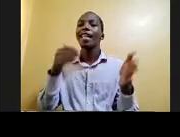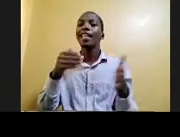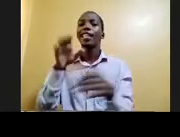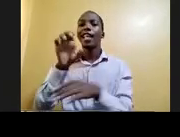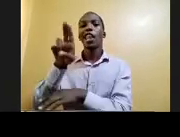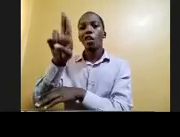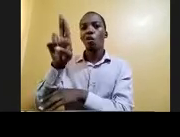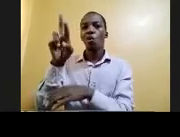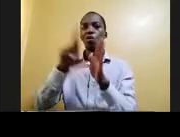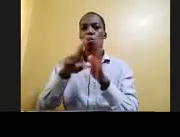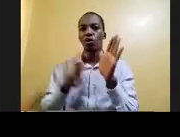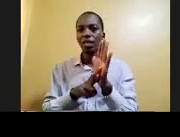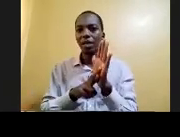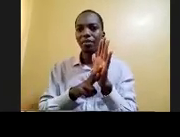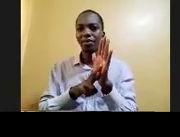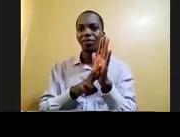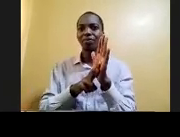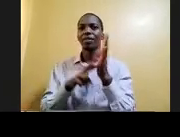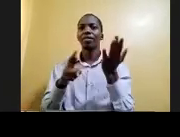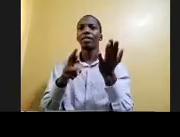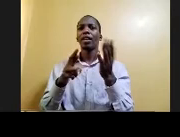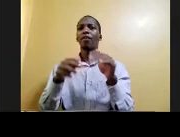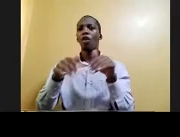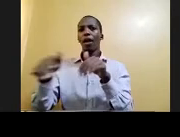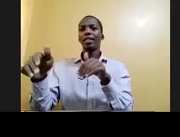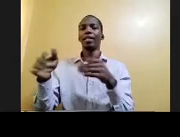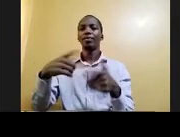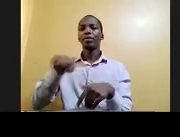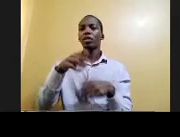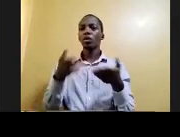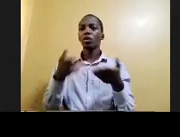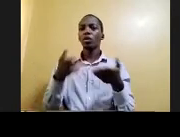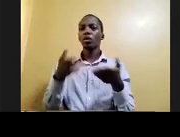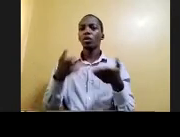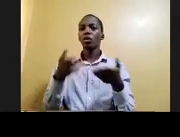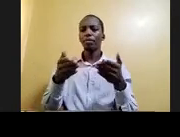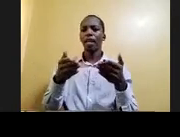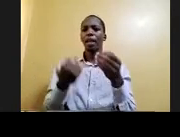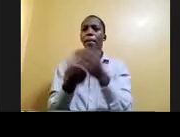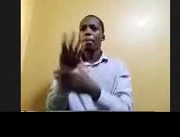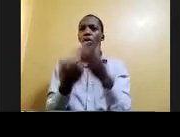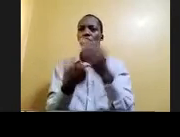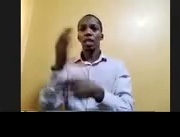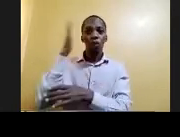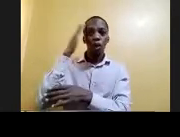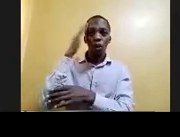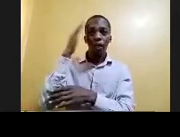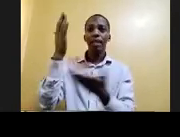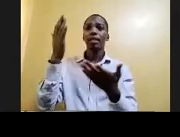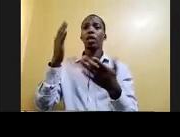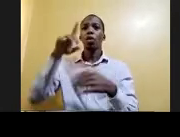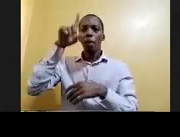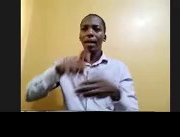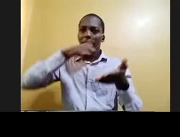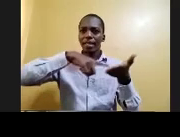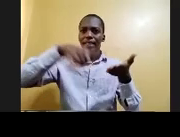you who are joining us today, who are producers, you'll know that you'll be certified and that